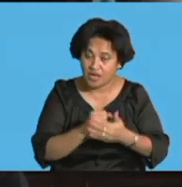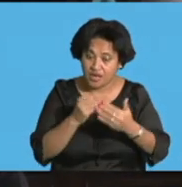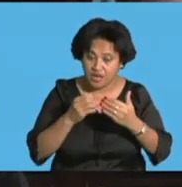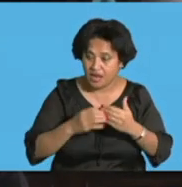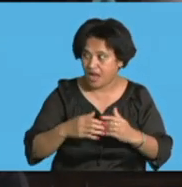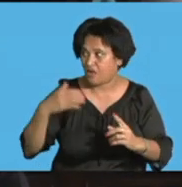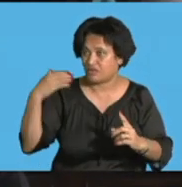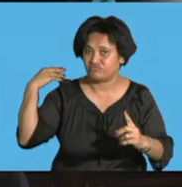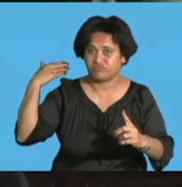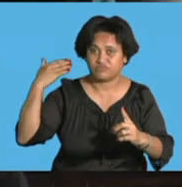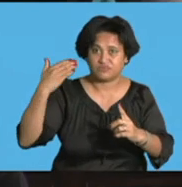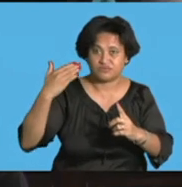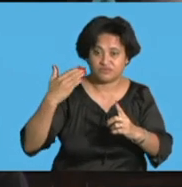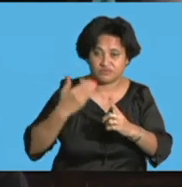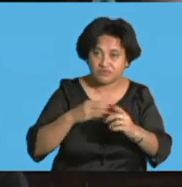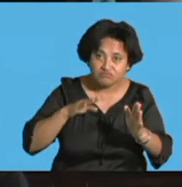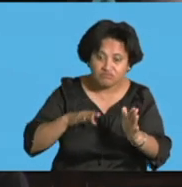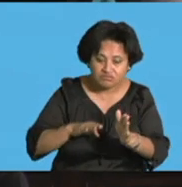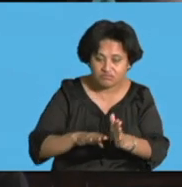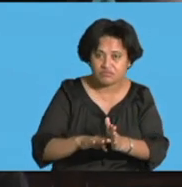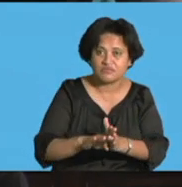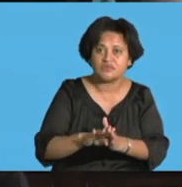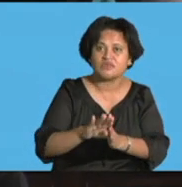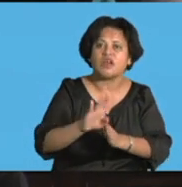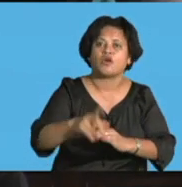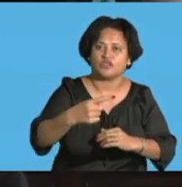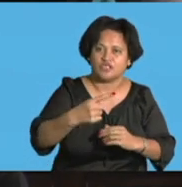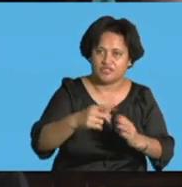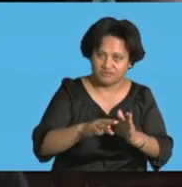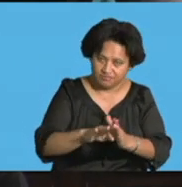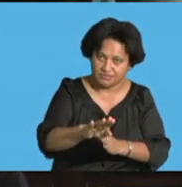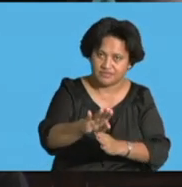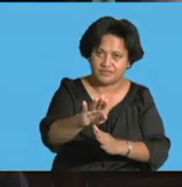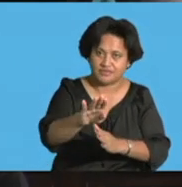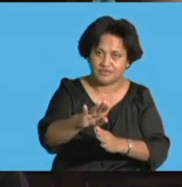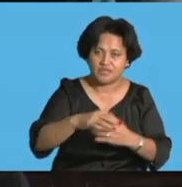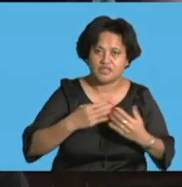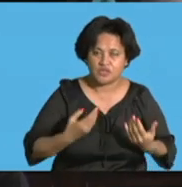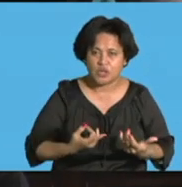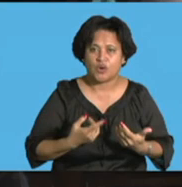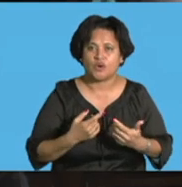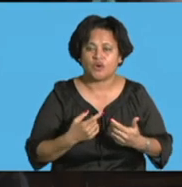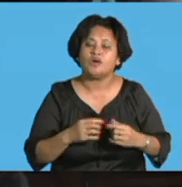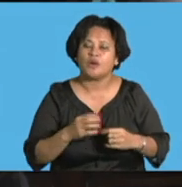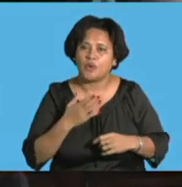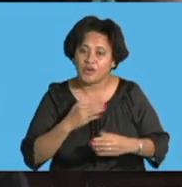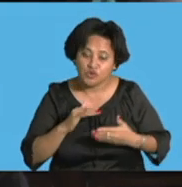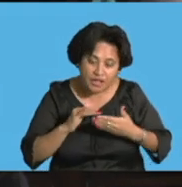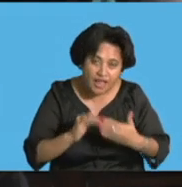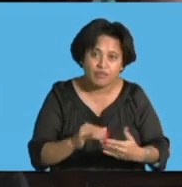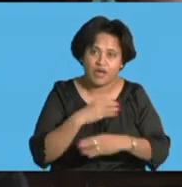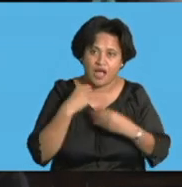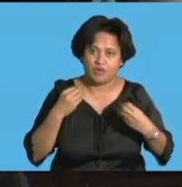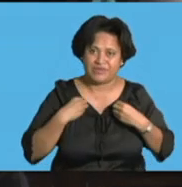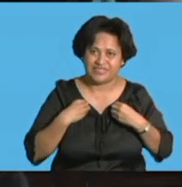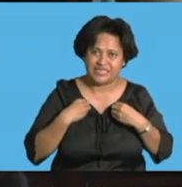unbroken positive economic growth continues. The bottom line remains that by helping our businesses grow,